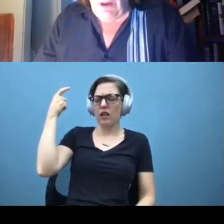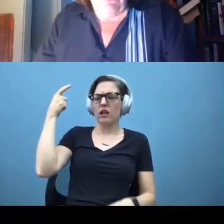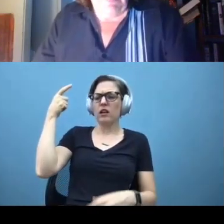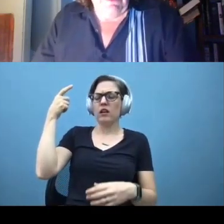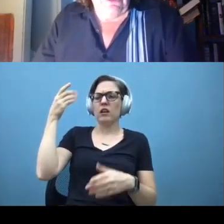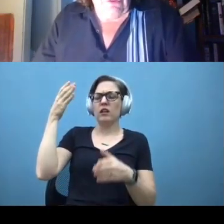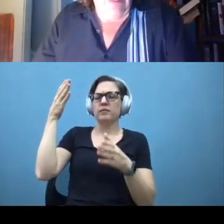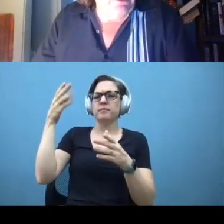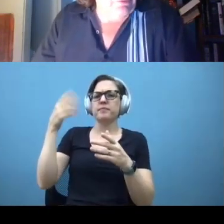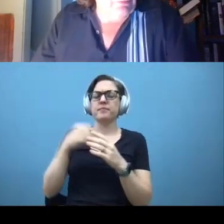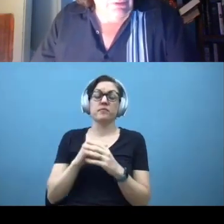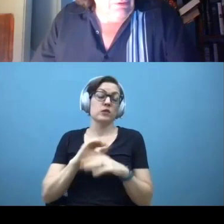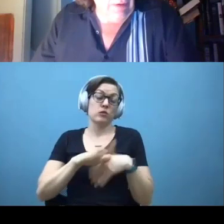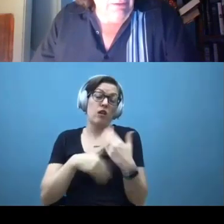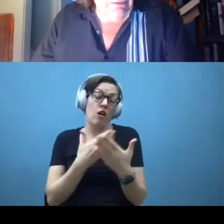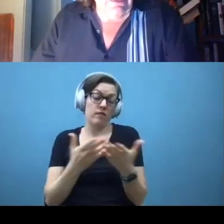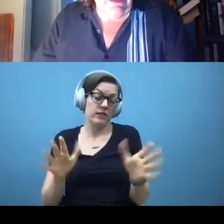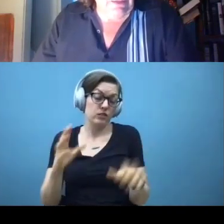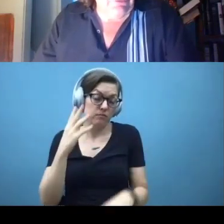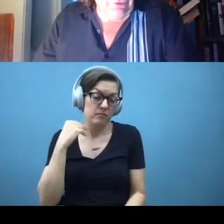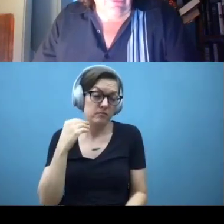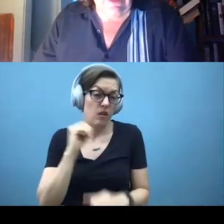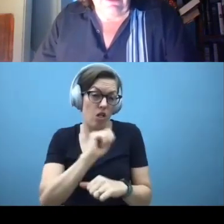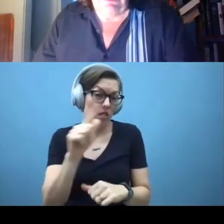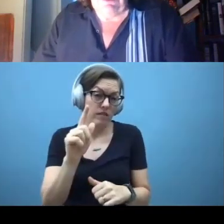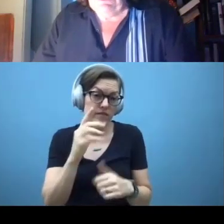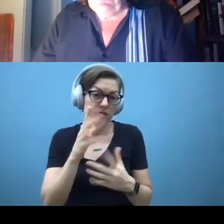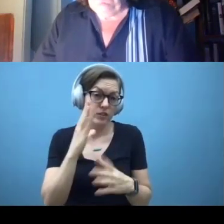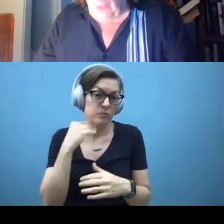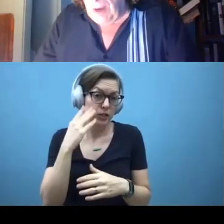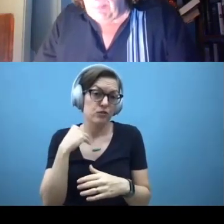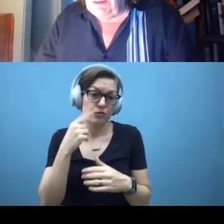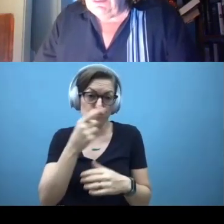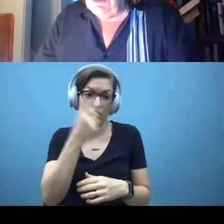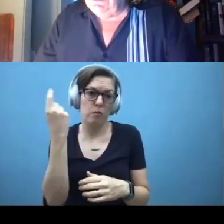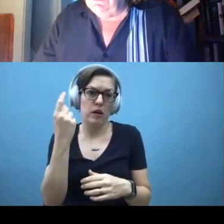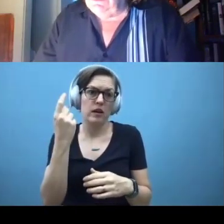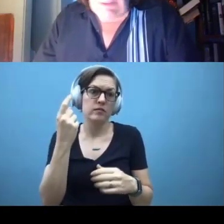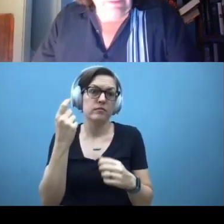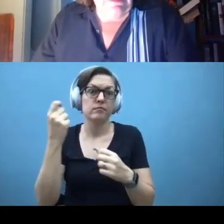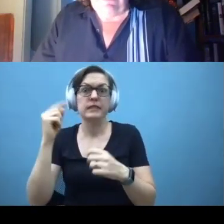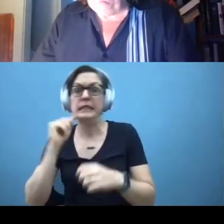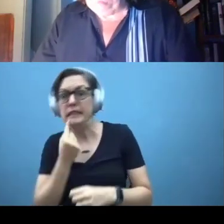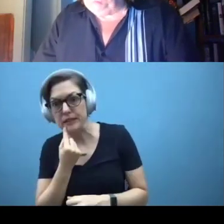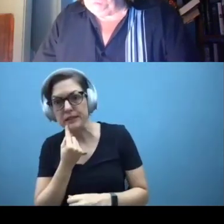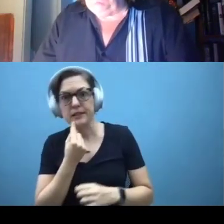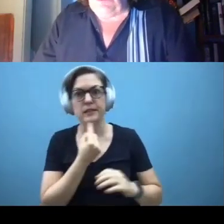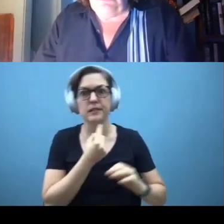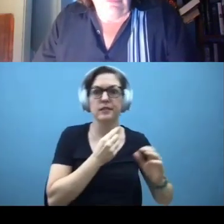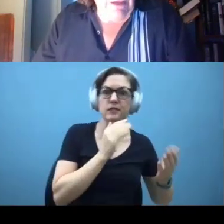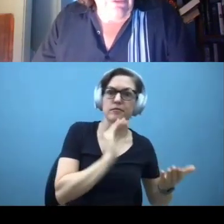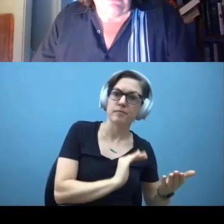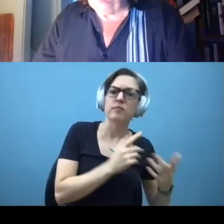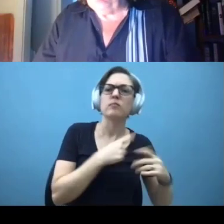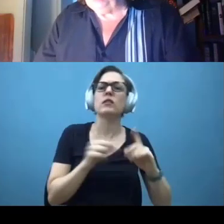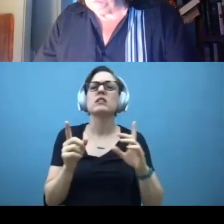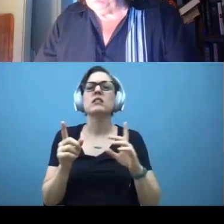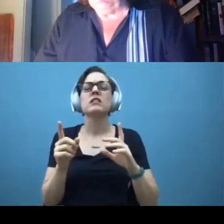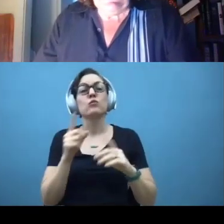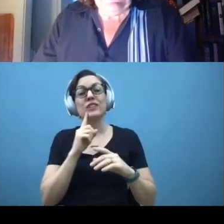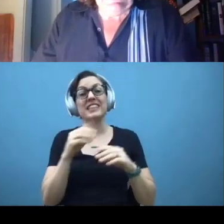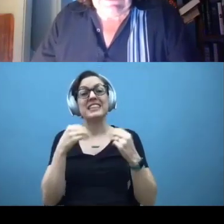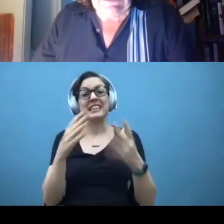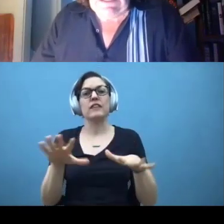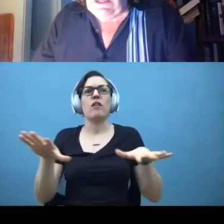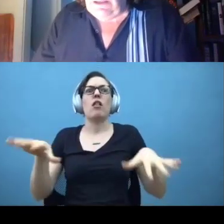We all experience trauma to greater and lesser degrees. Trauma debilitates people, post-traumatic stress